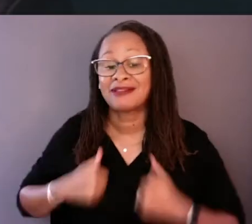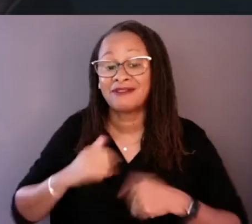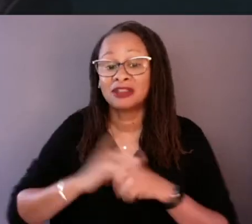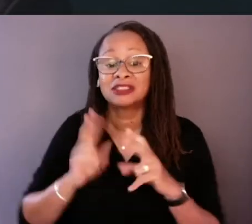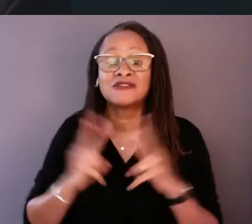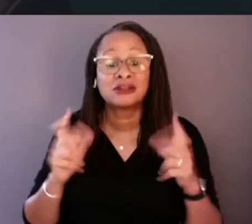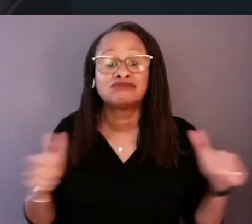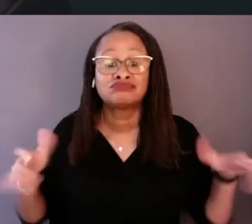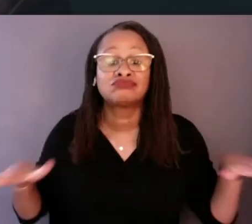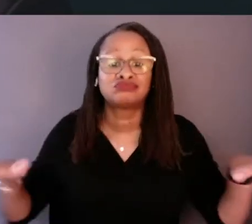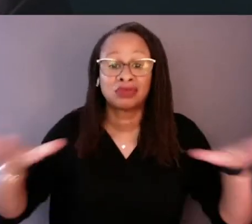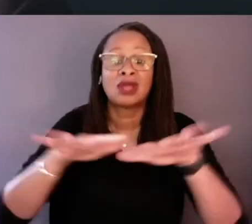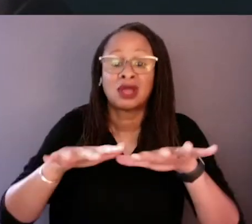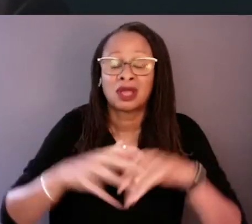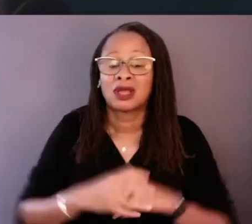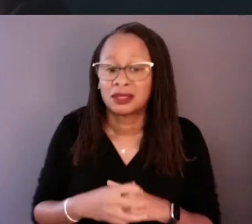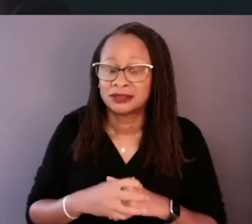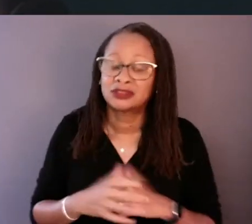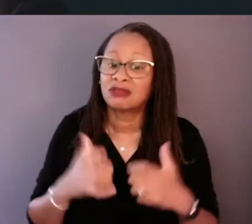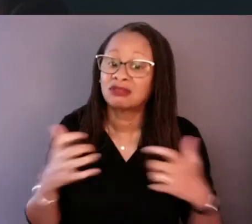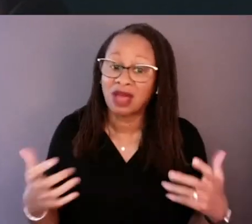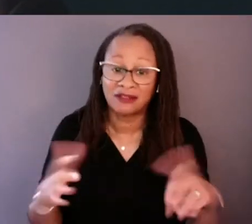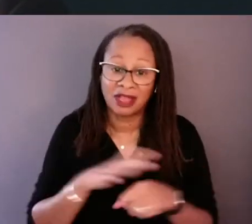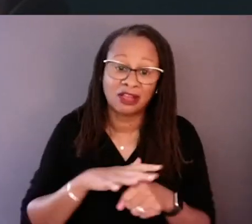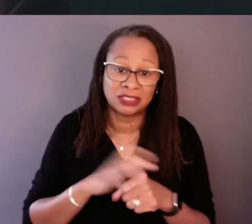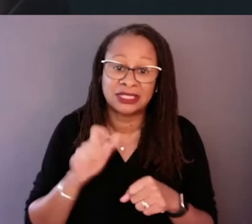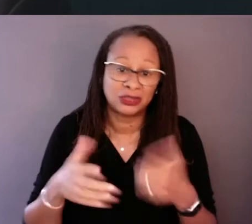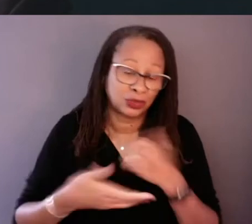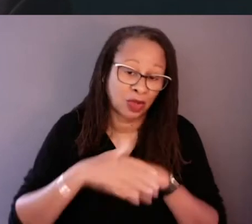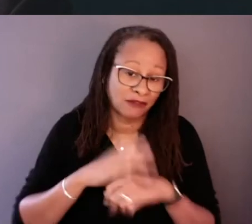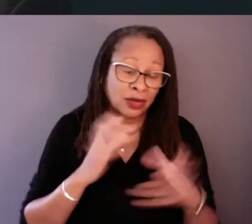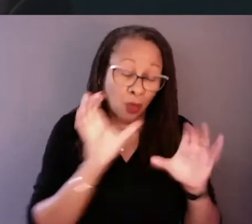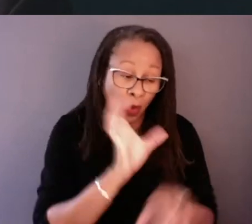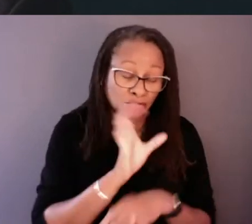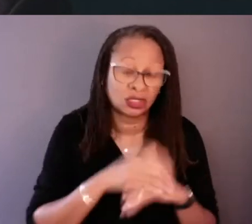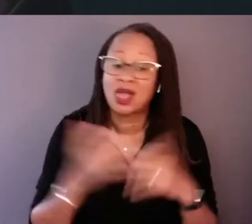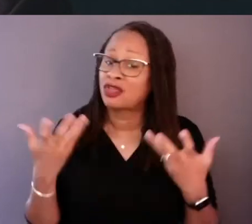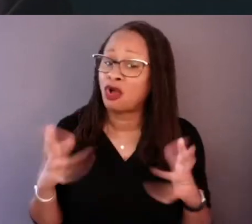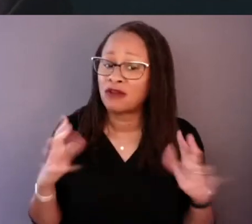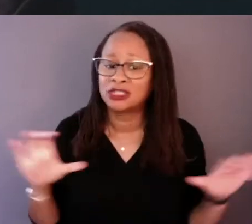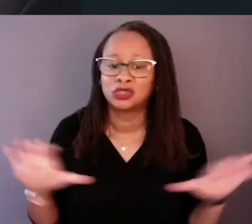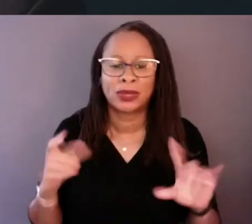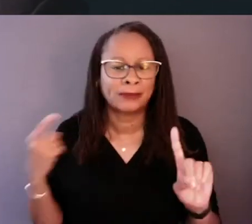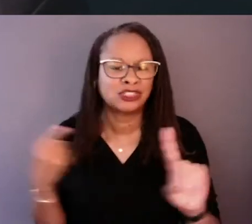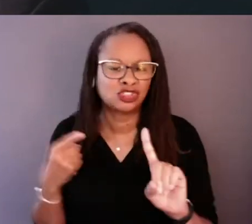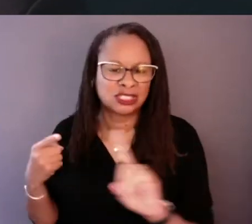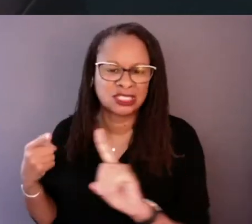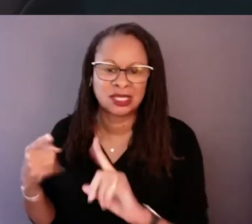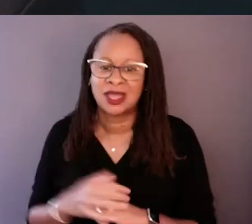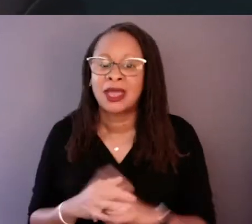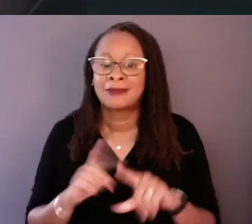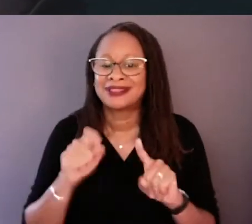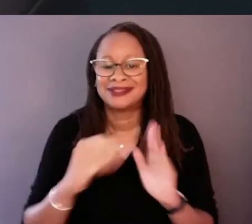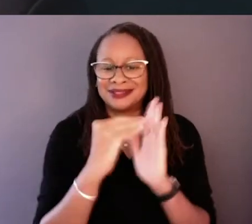There are lots of pressures under their shoulders, so they were already doing these missions, but they need to document,